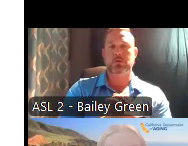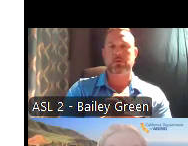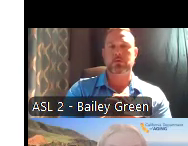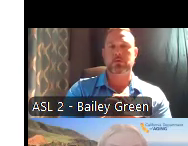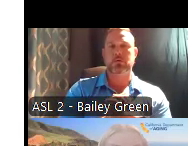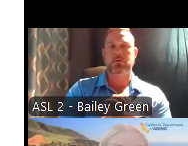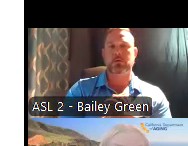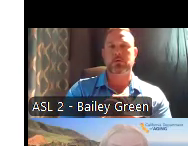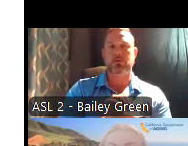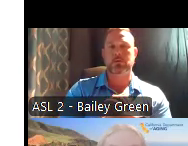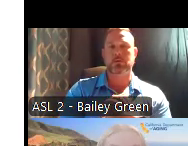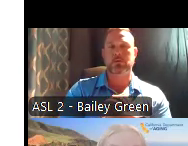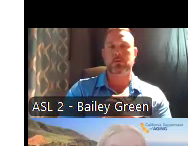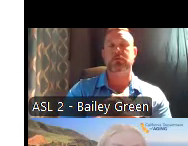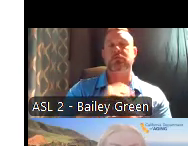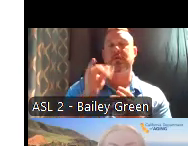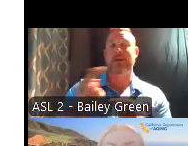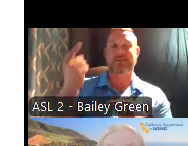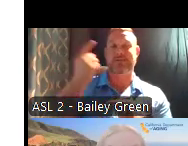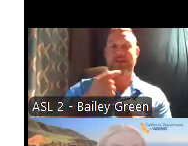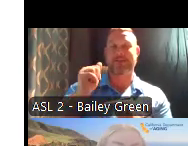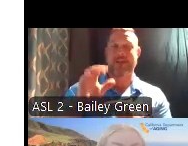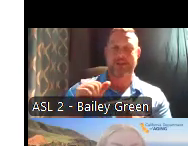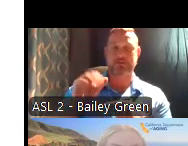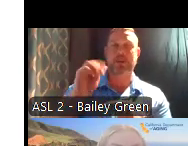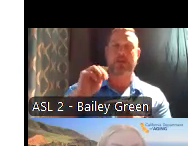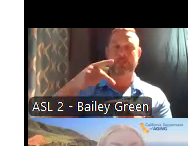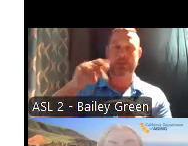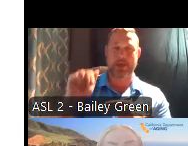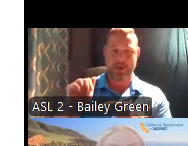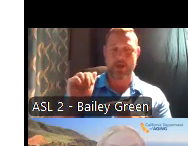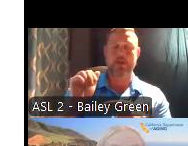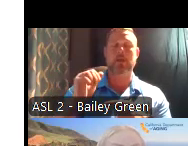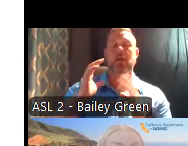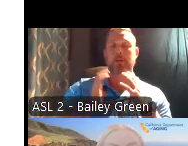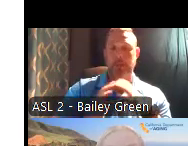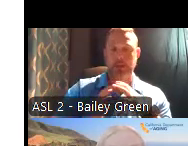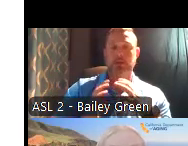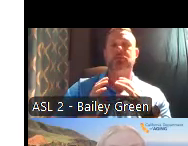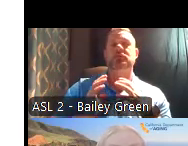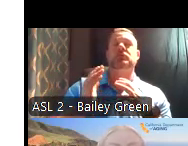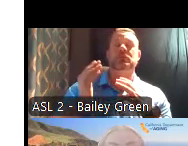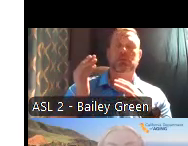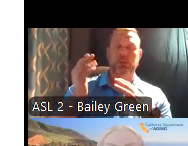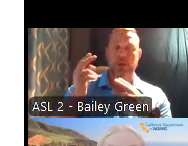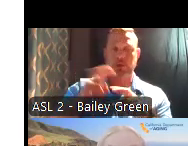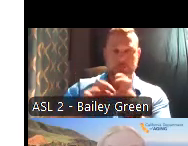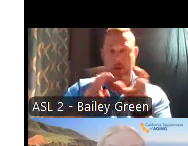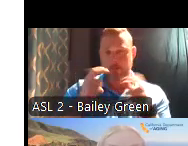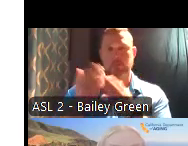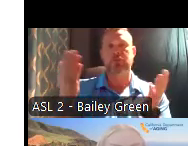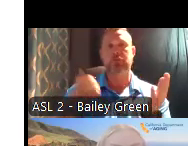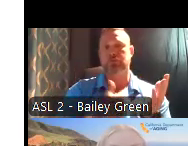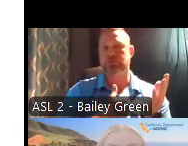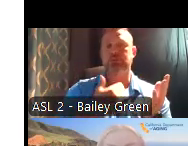diverse partners to the Day of Action. Again, the MPA stakeholder committees, consumers, public members. We have